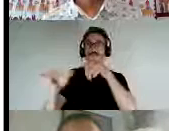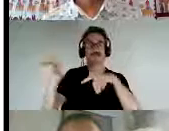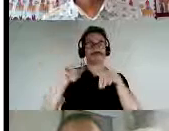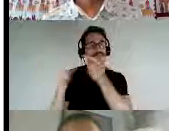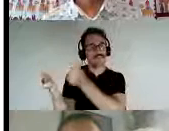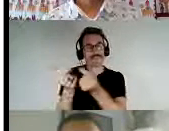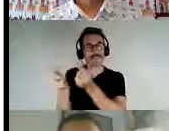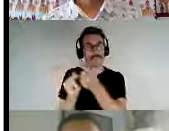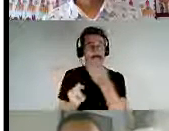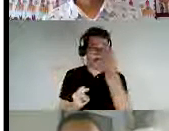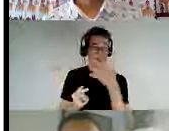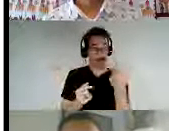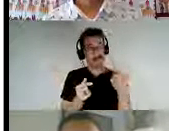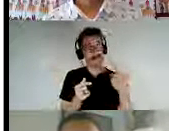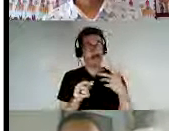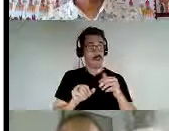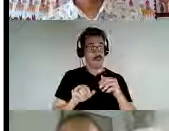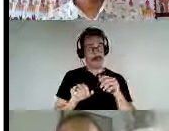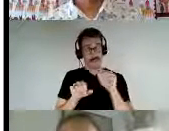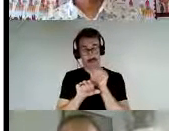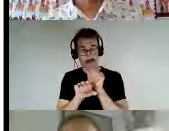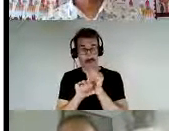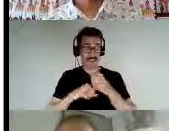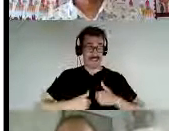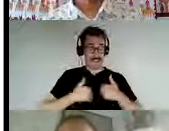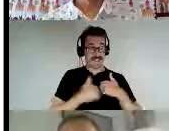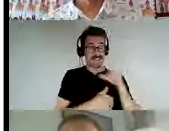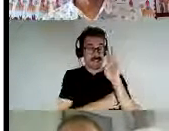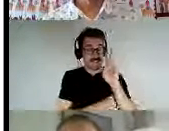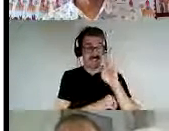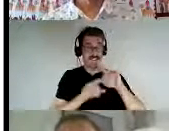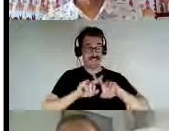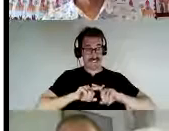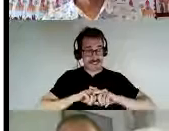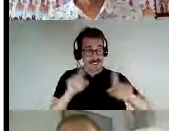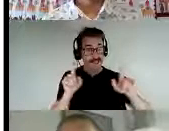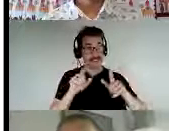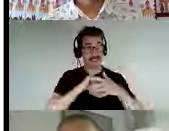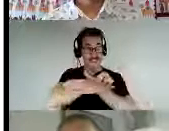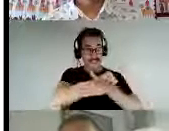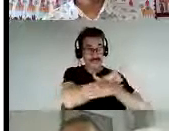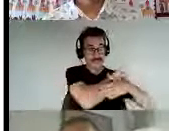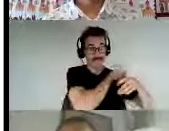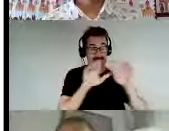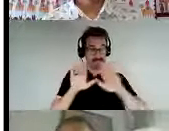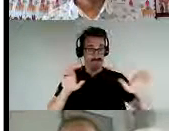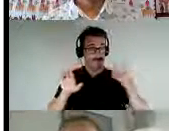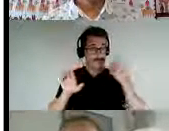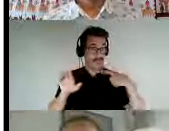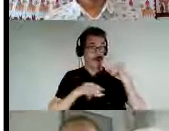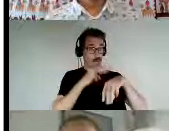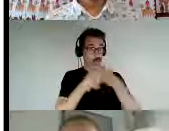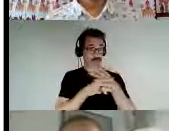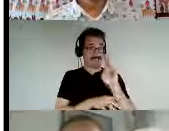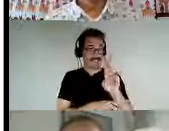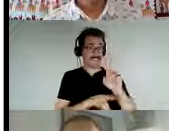in, traveled, and worked in 7 continents of the world. And yes, folks, there are only 7 continents in the world.